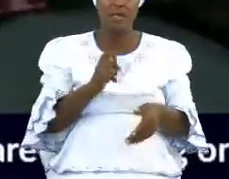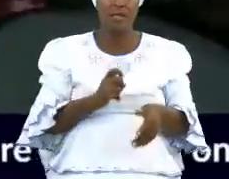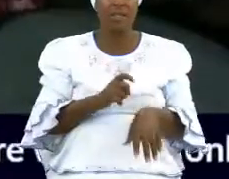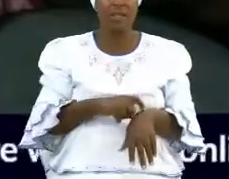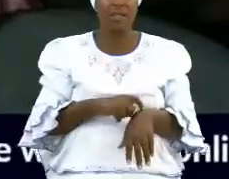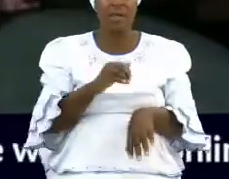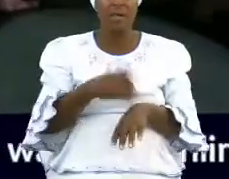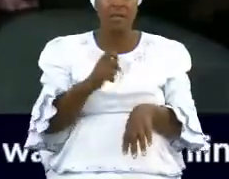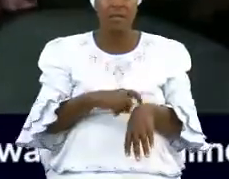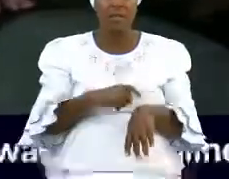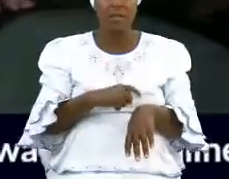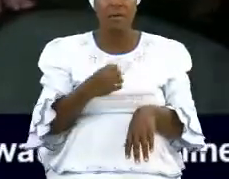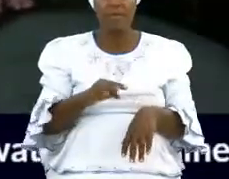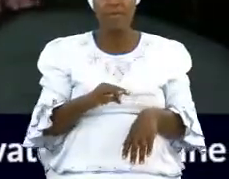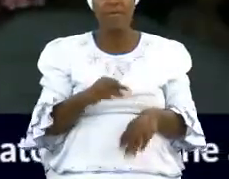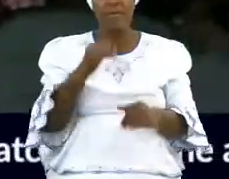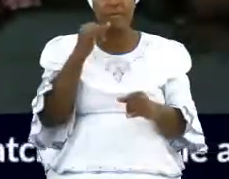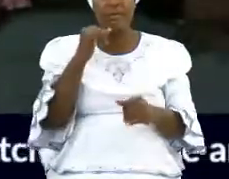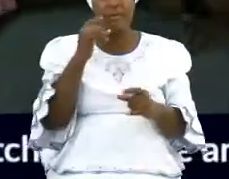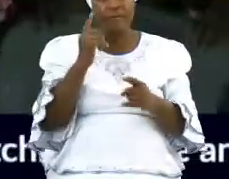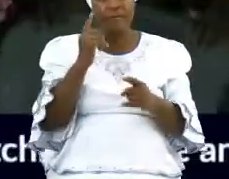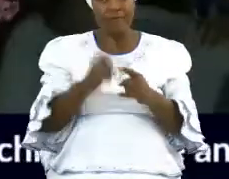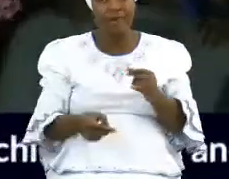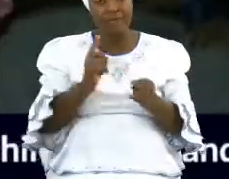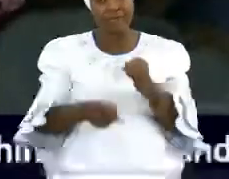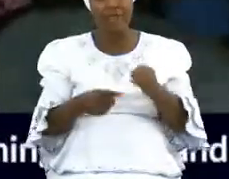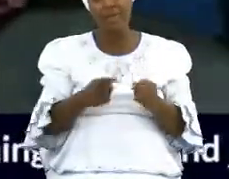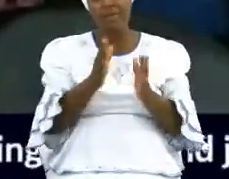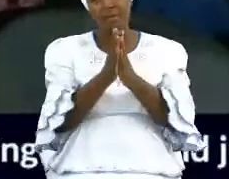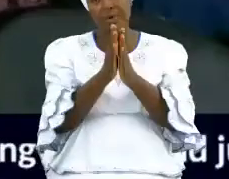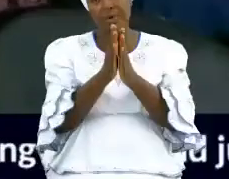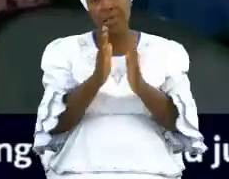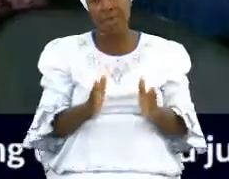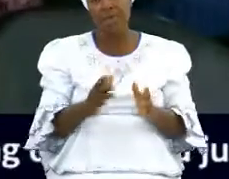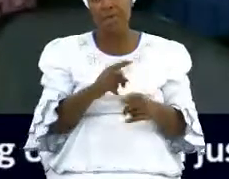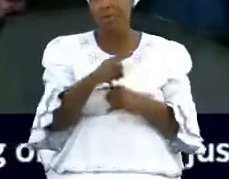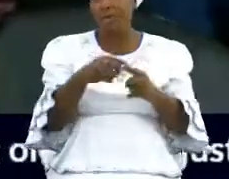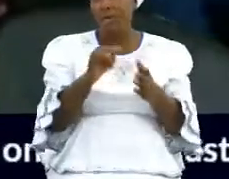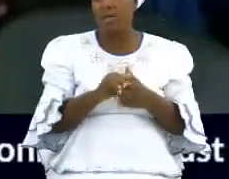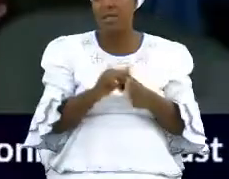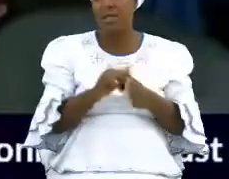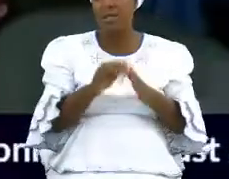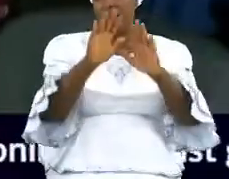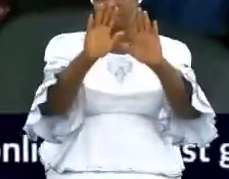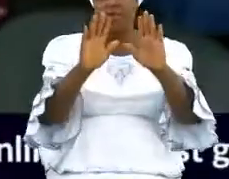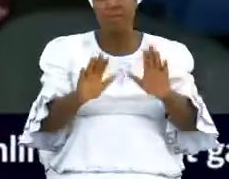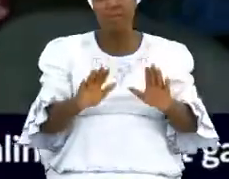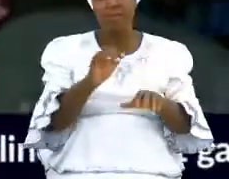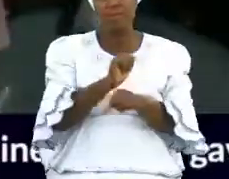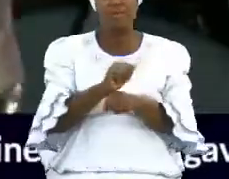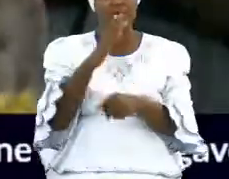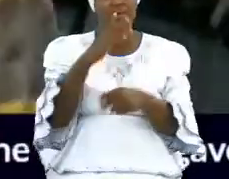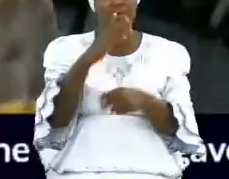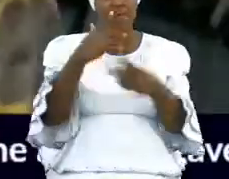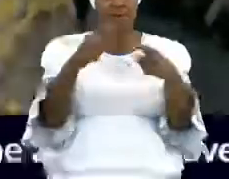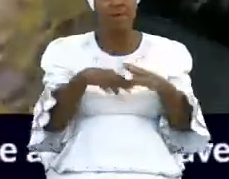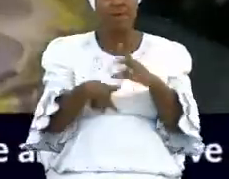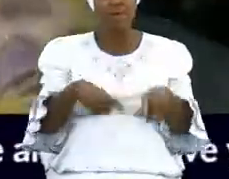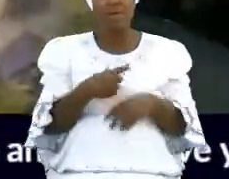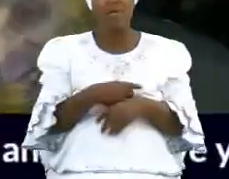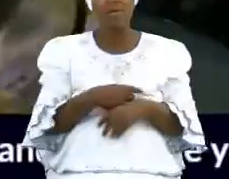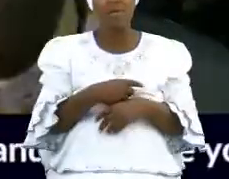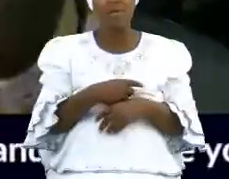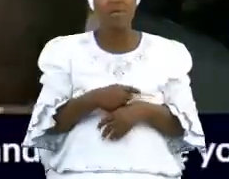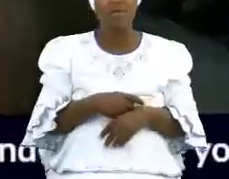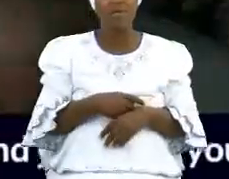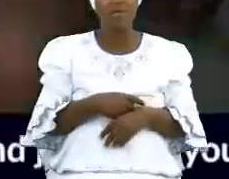When miracle explosion will begin in your life, you will see it. You will touch it. You